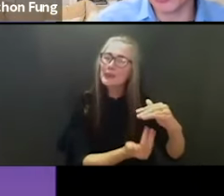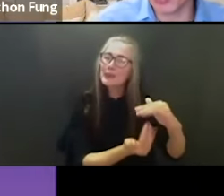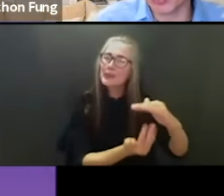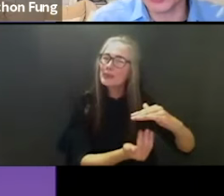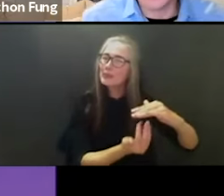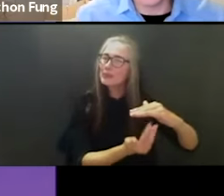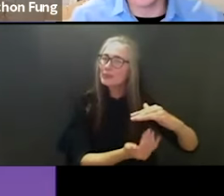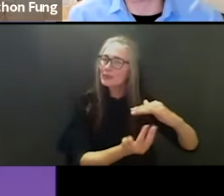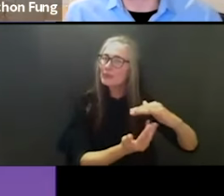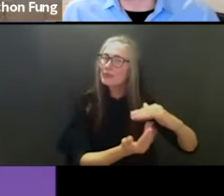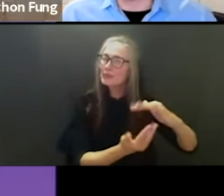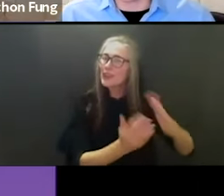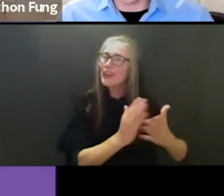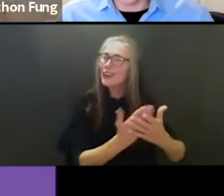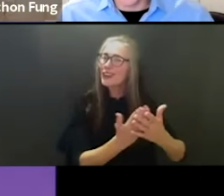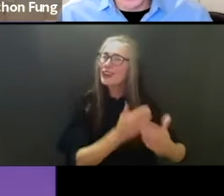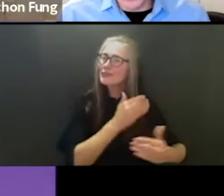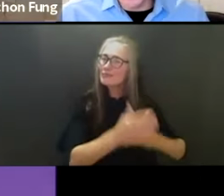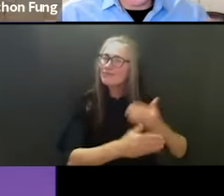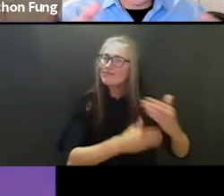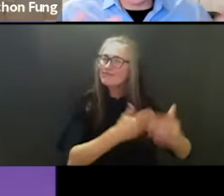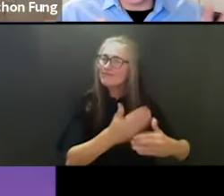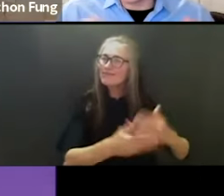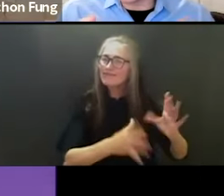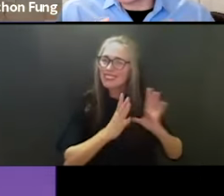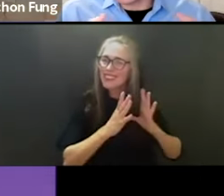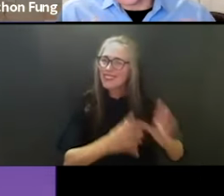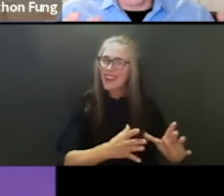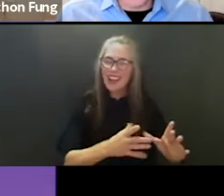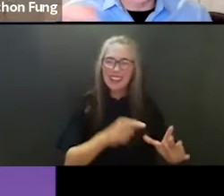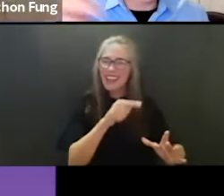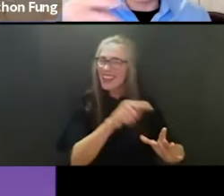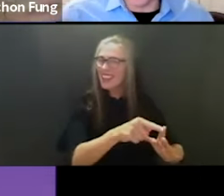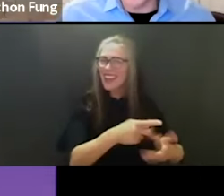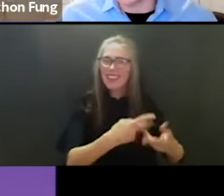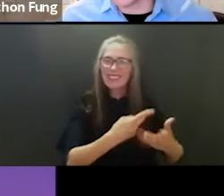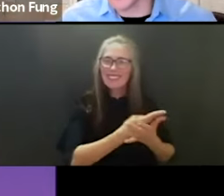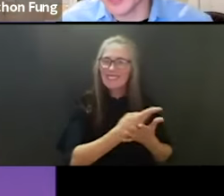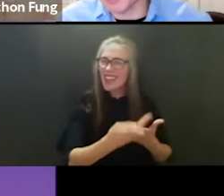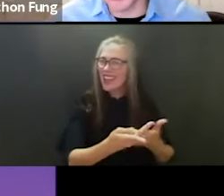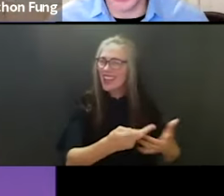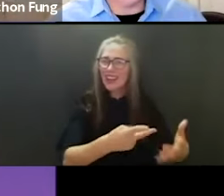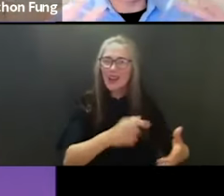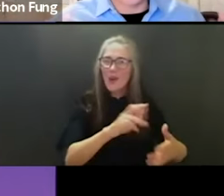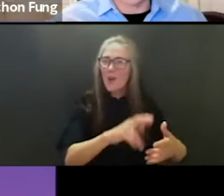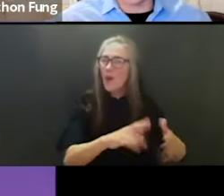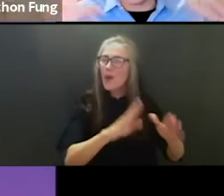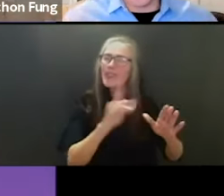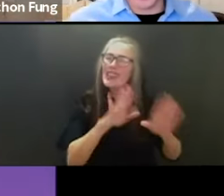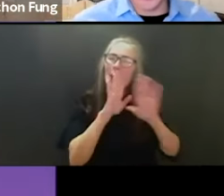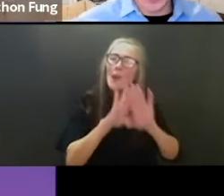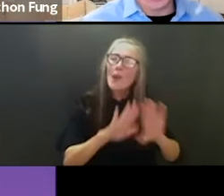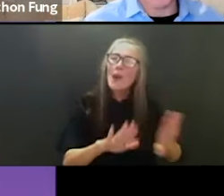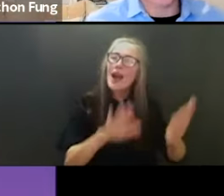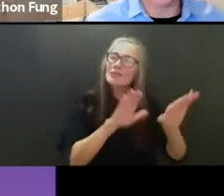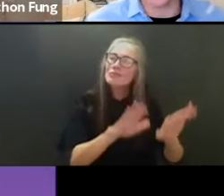aperture world is just a simmer, and the institutions are fine. There's no question of the pressure cooker failing or